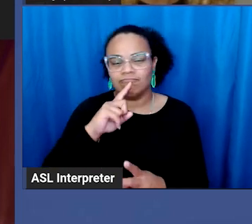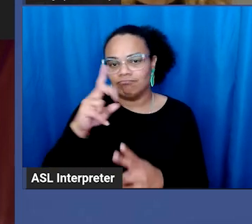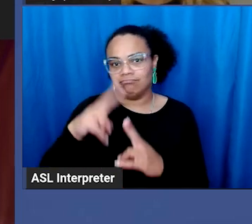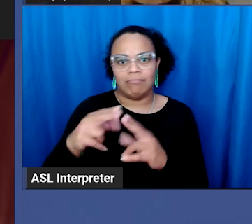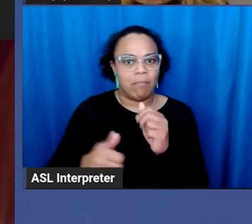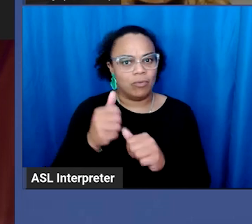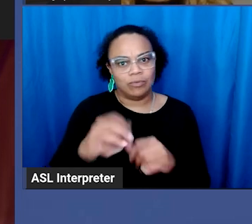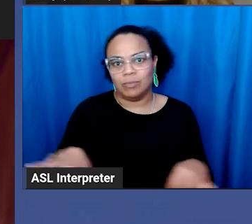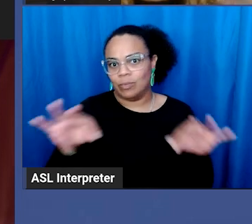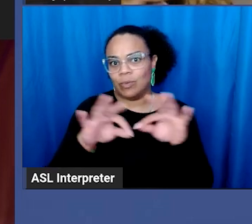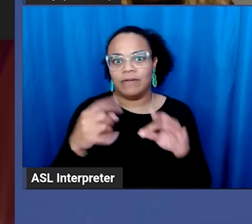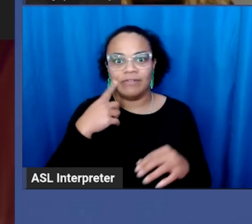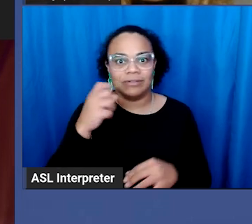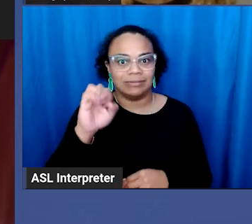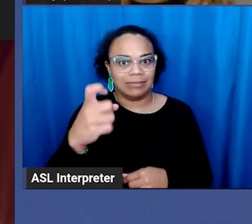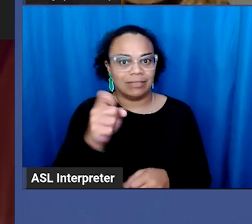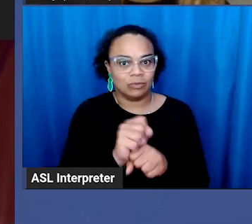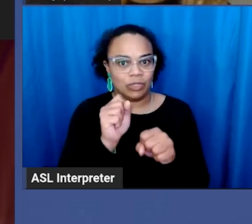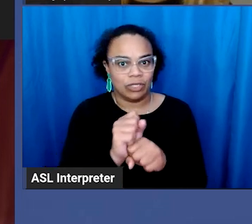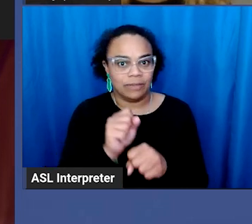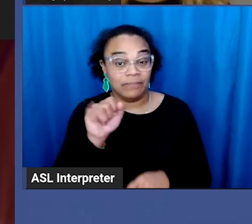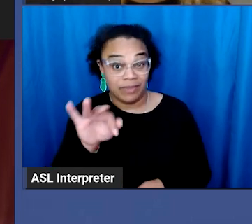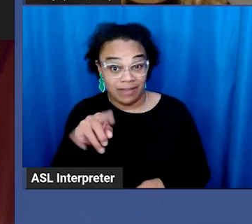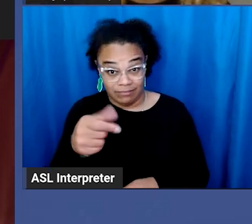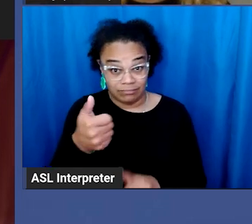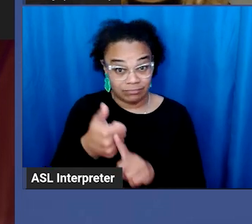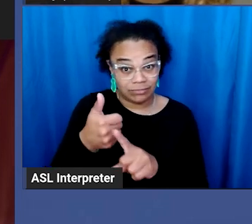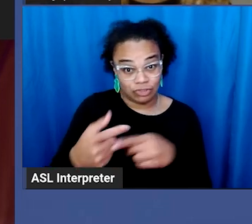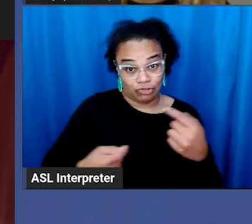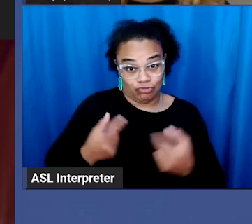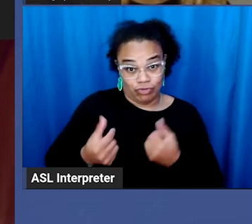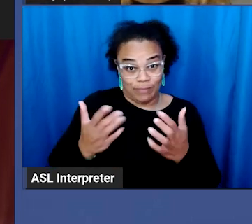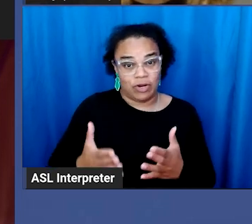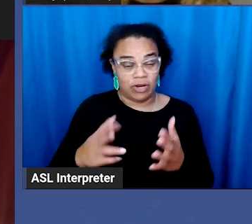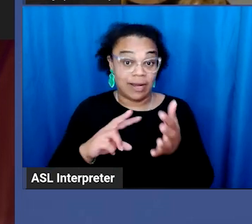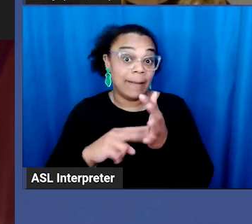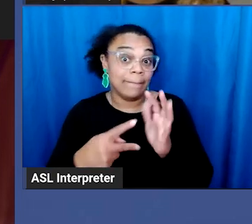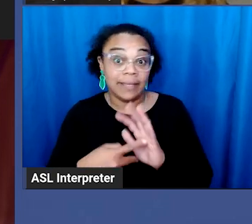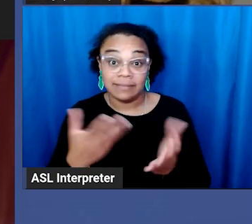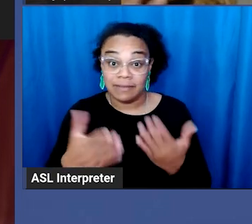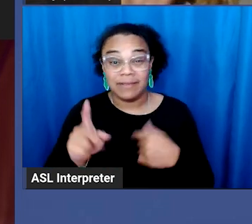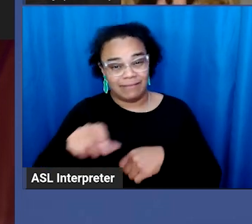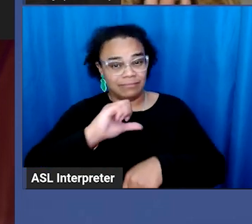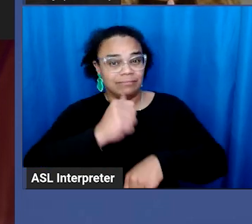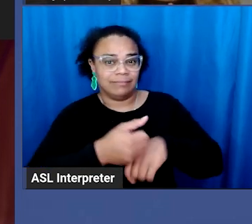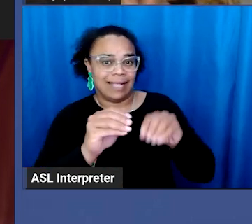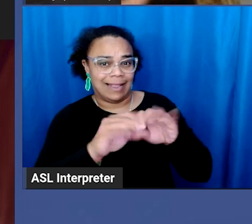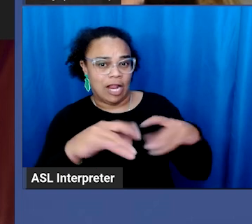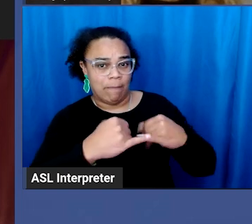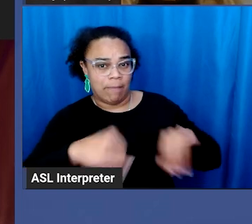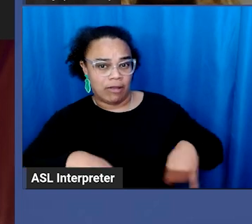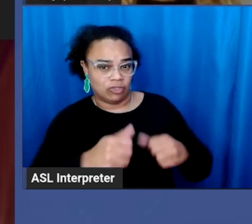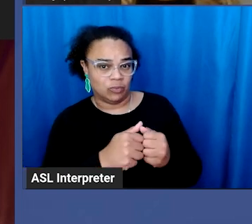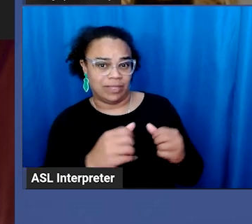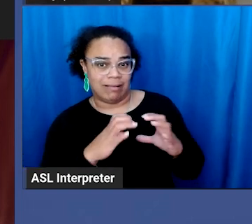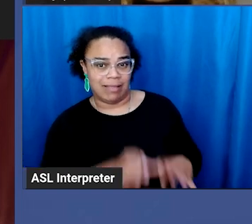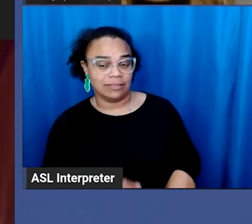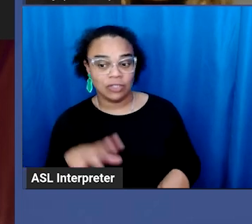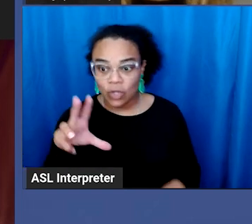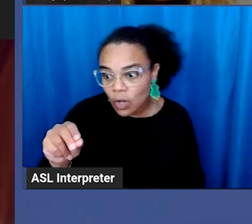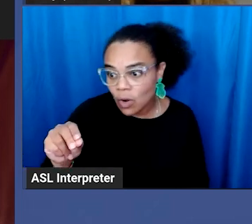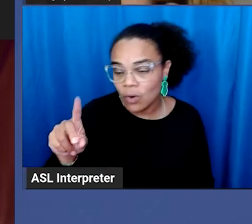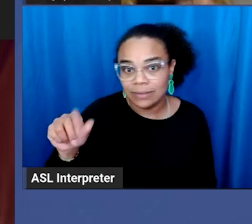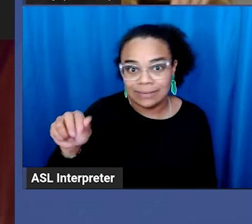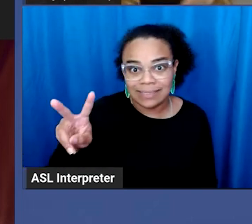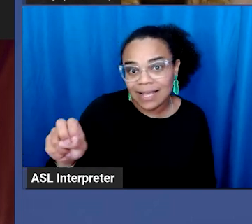sex work. And if you're a stripper, this could really mean like setting clear boundaries with clients, like, no, Dave, it doesn't feel good